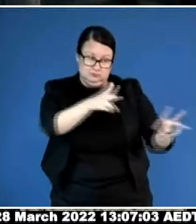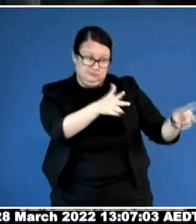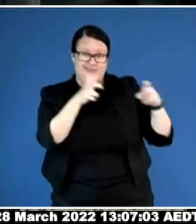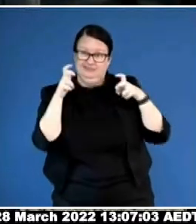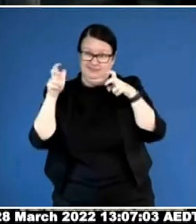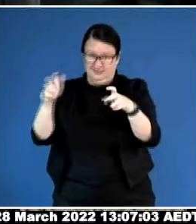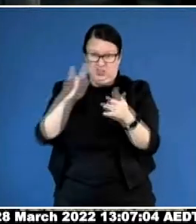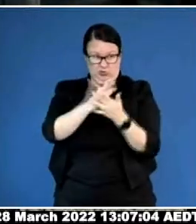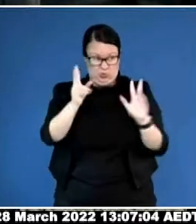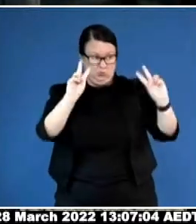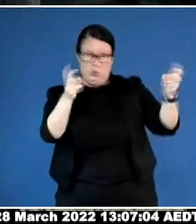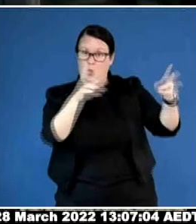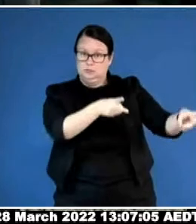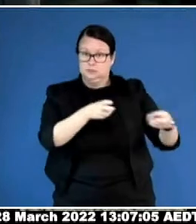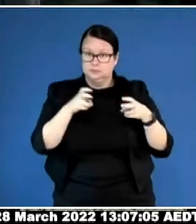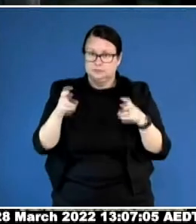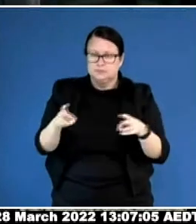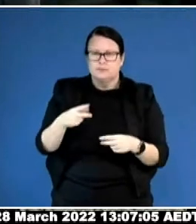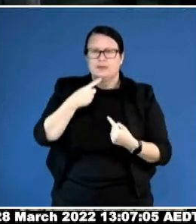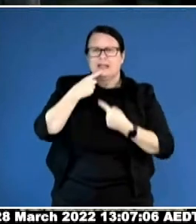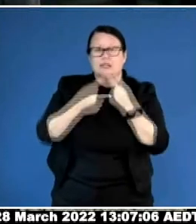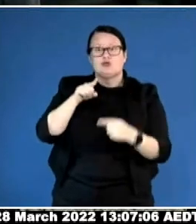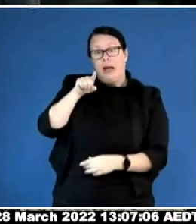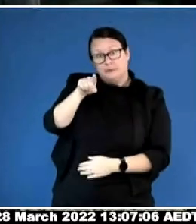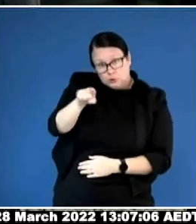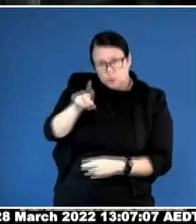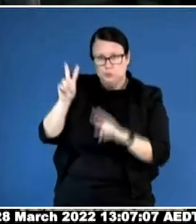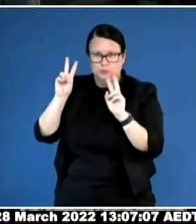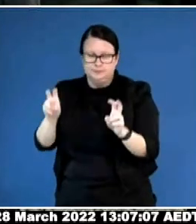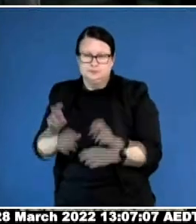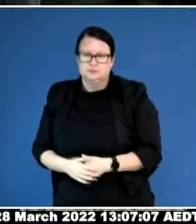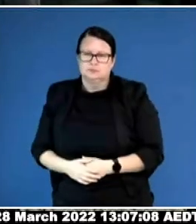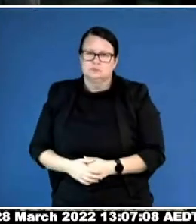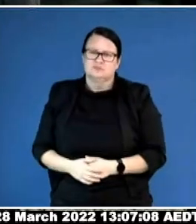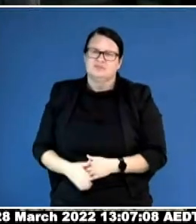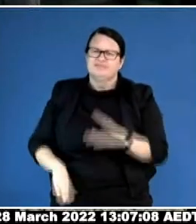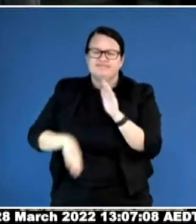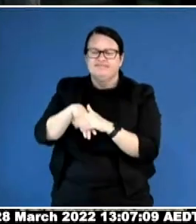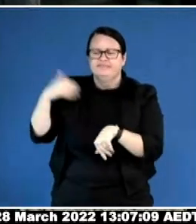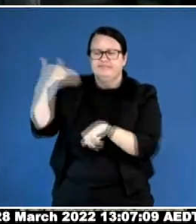remarks. And he described you this way, riddled with problems,